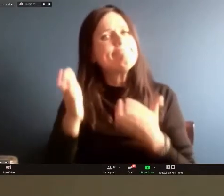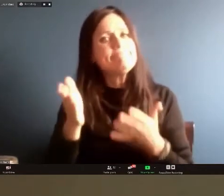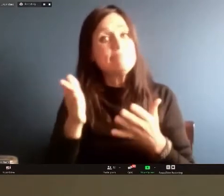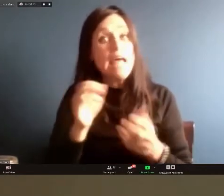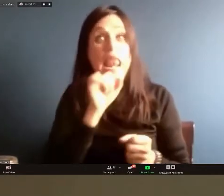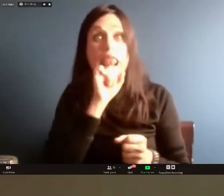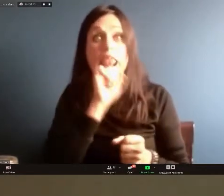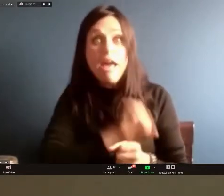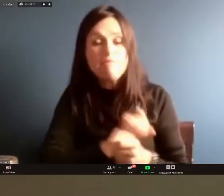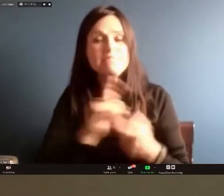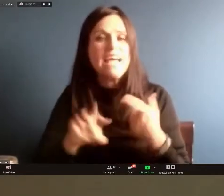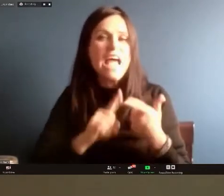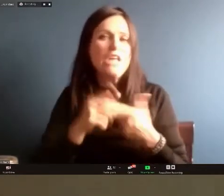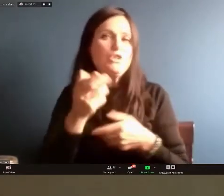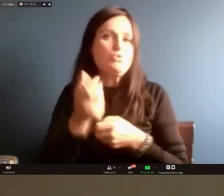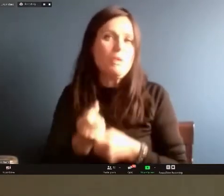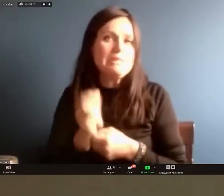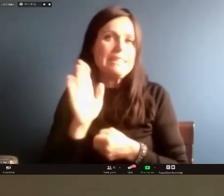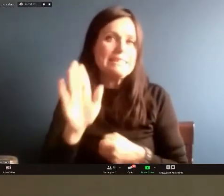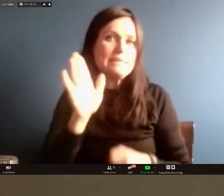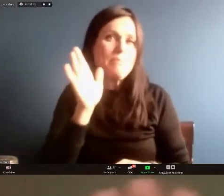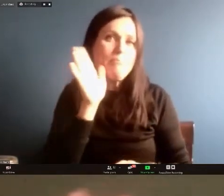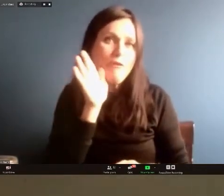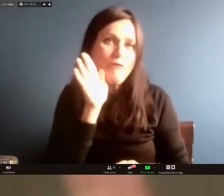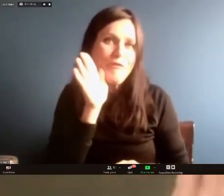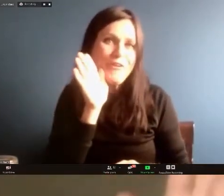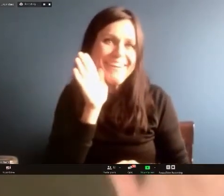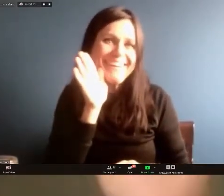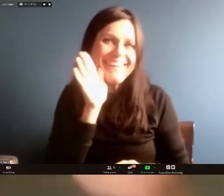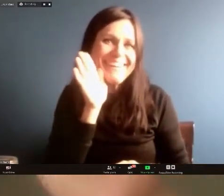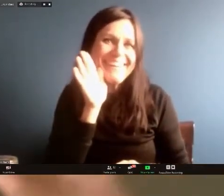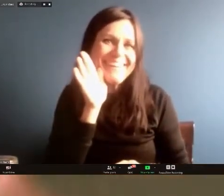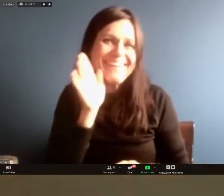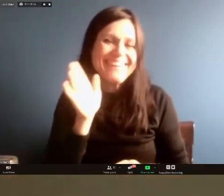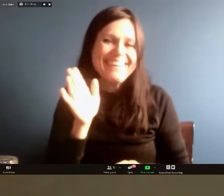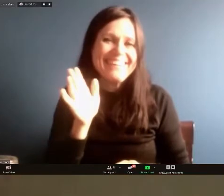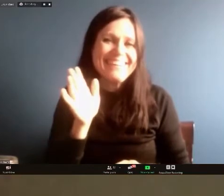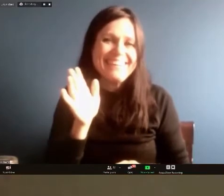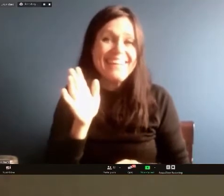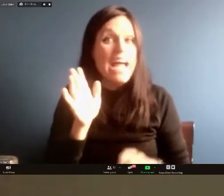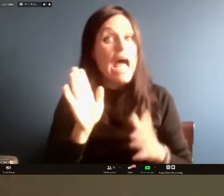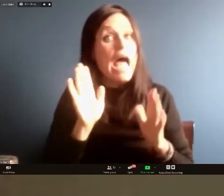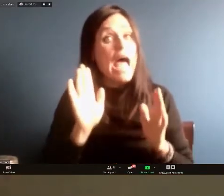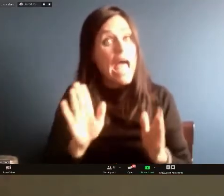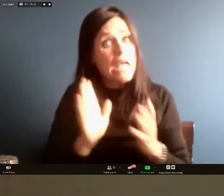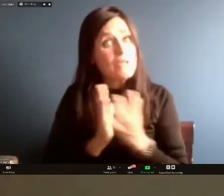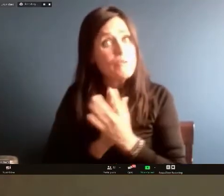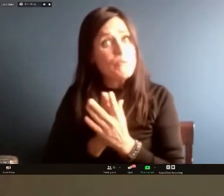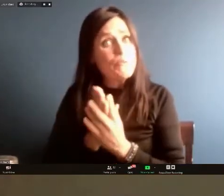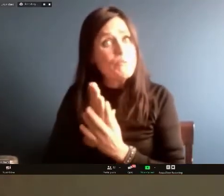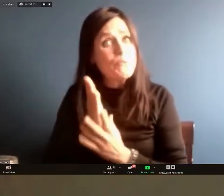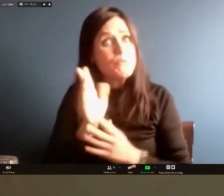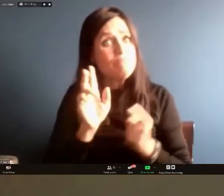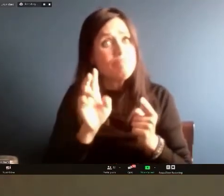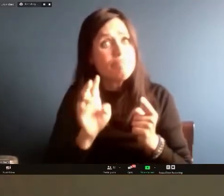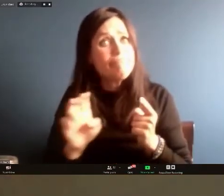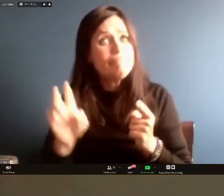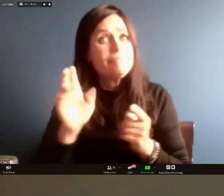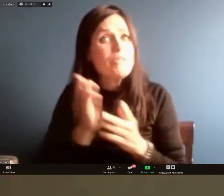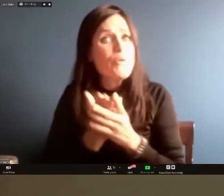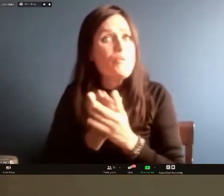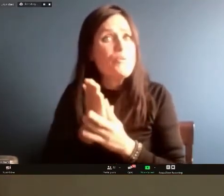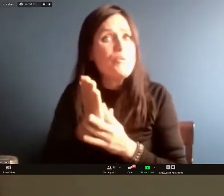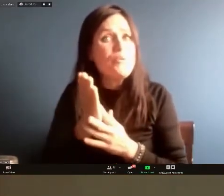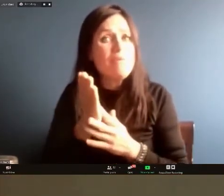and trusts his mom, right? And he goes through that. I mean, part of his journey is that journey that